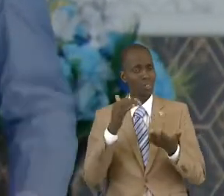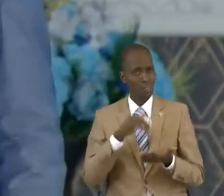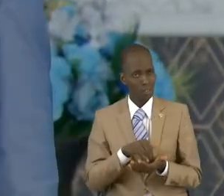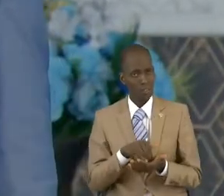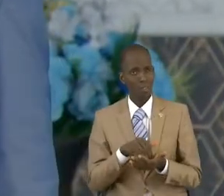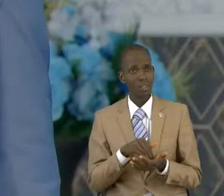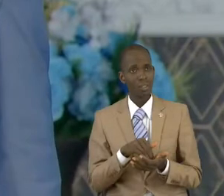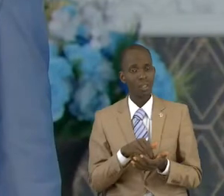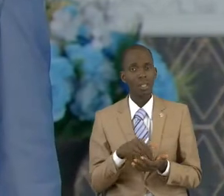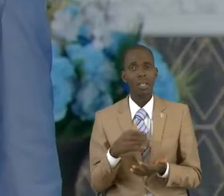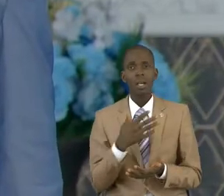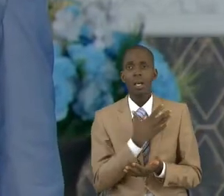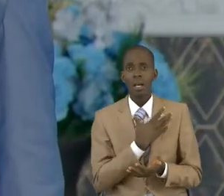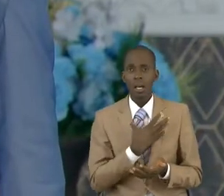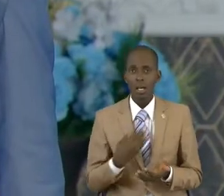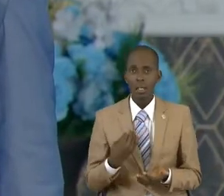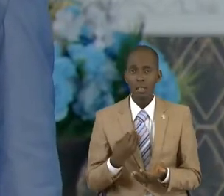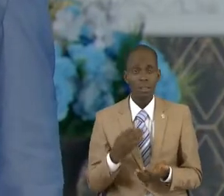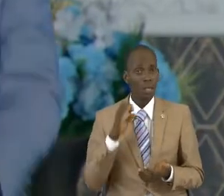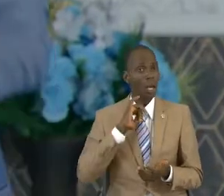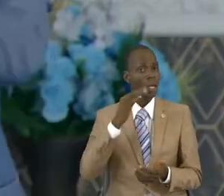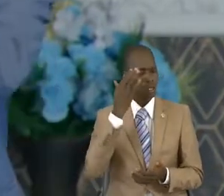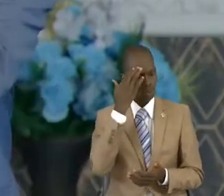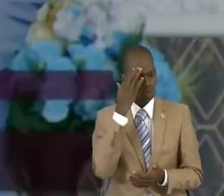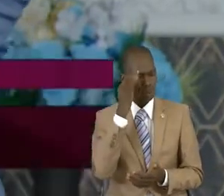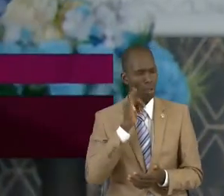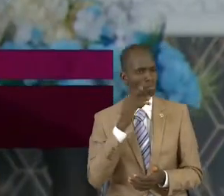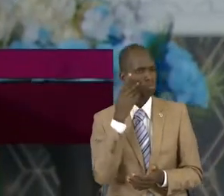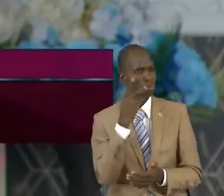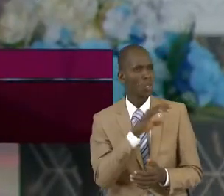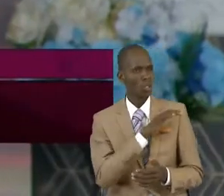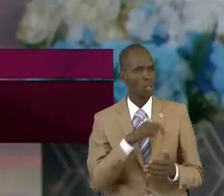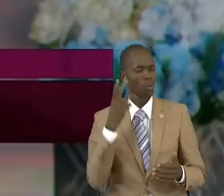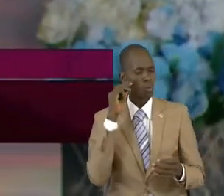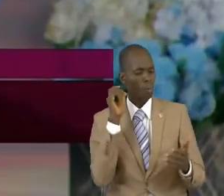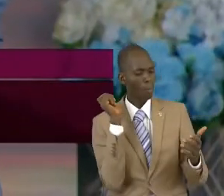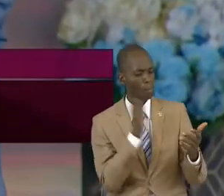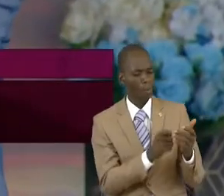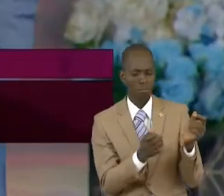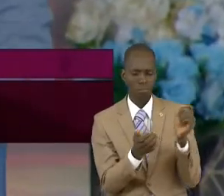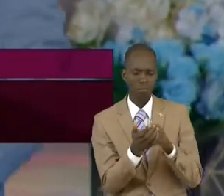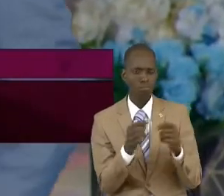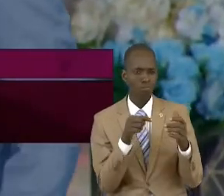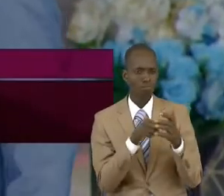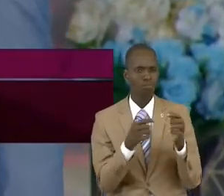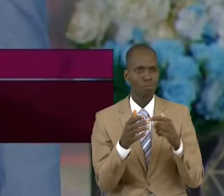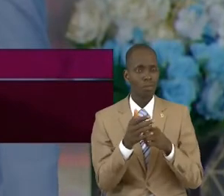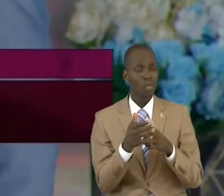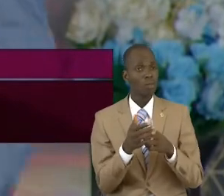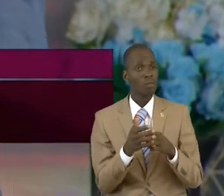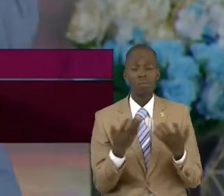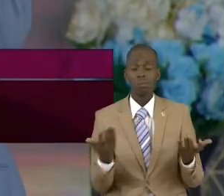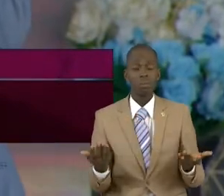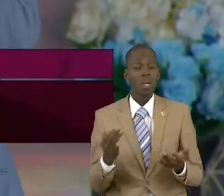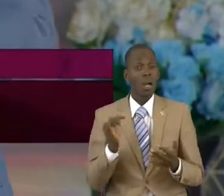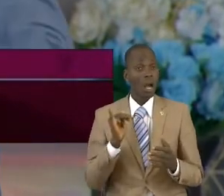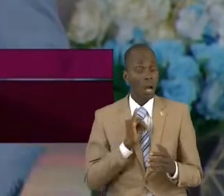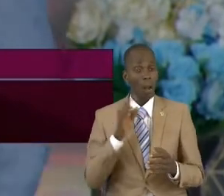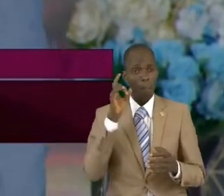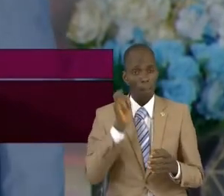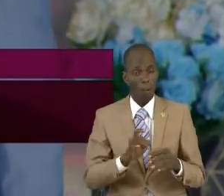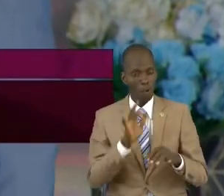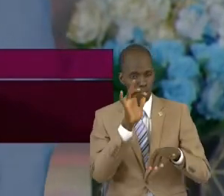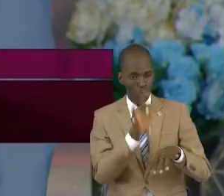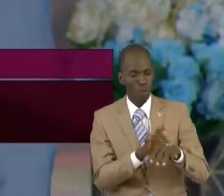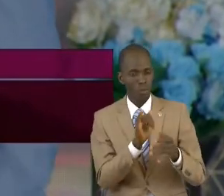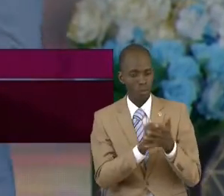I know he was nailed to the cross. I must put my finger in the print of the nails before I can